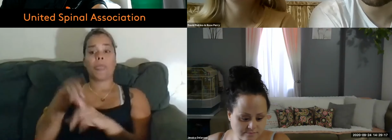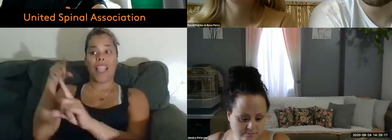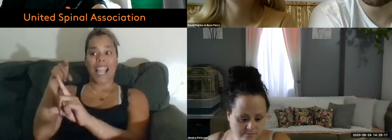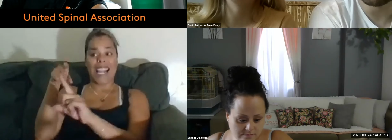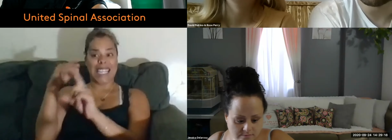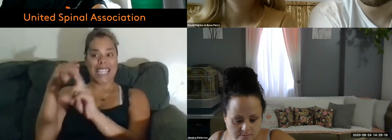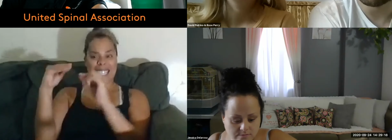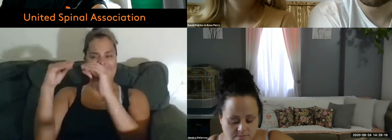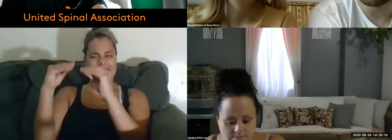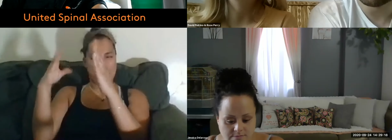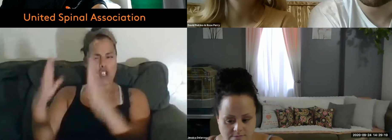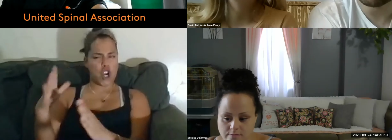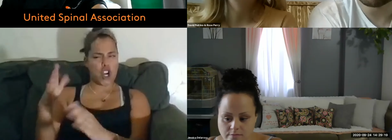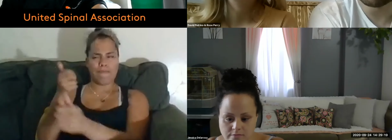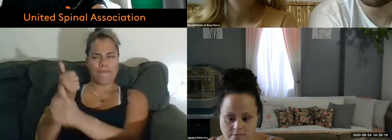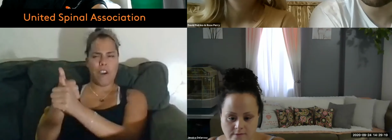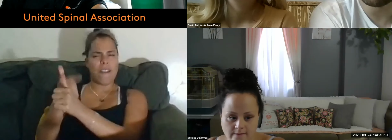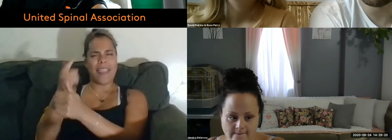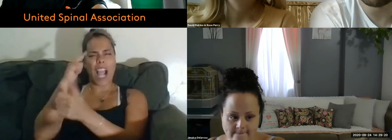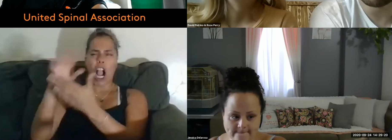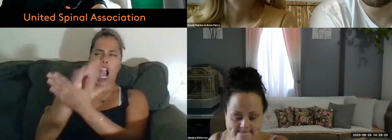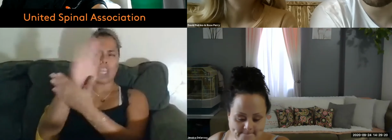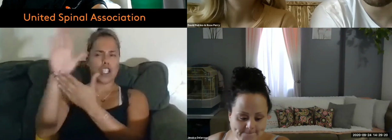college professor, tweeted,